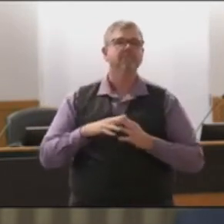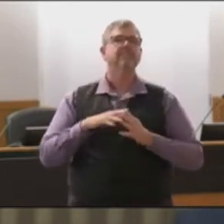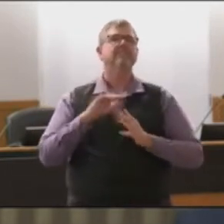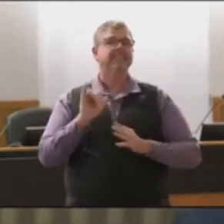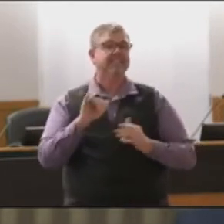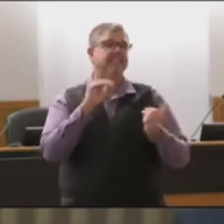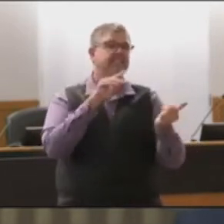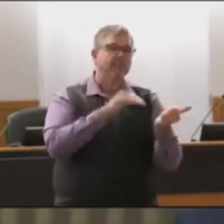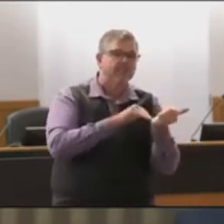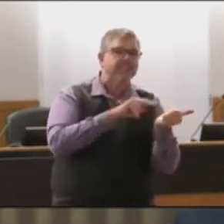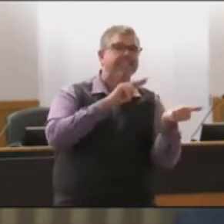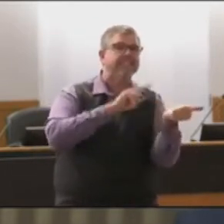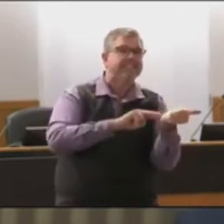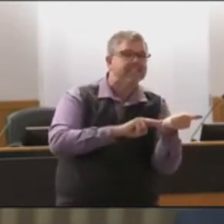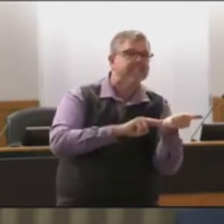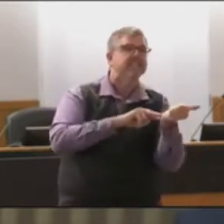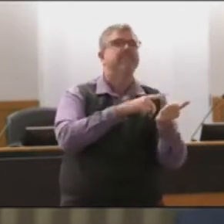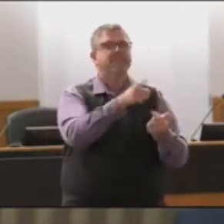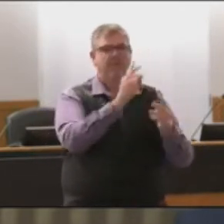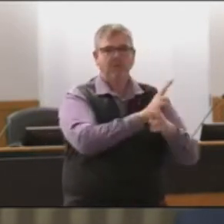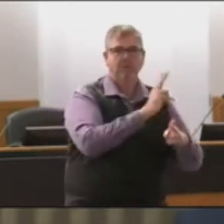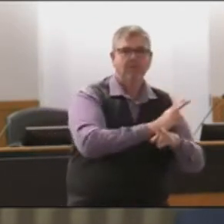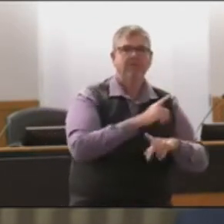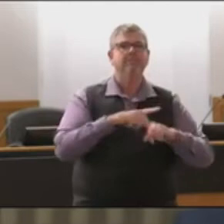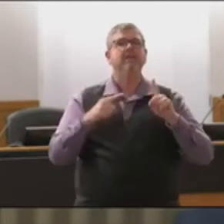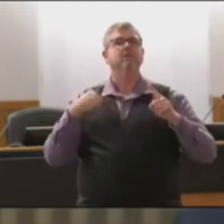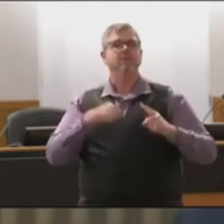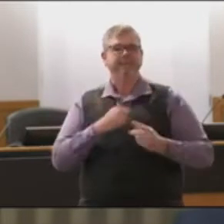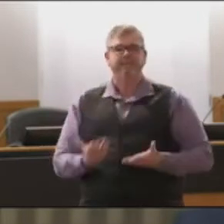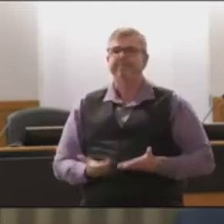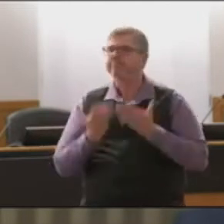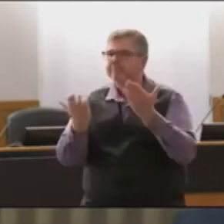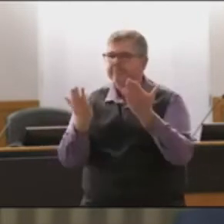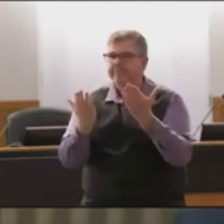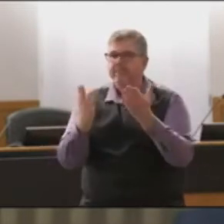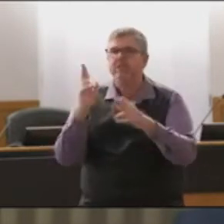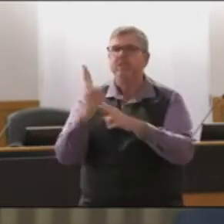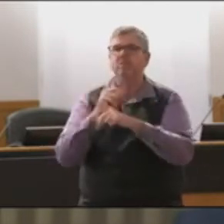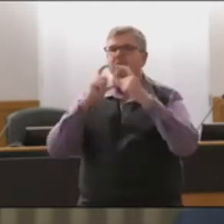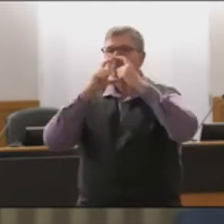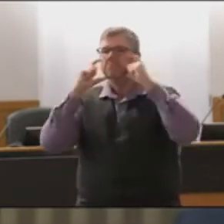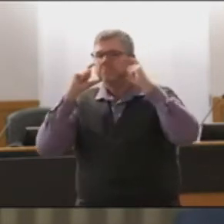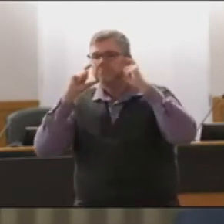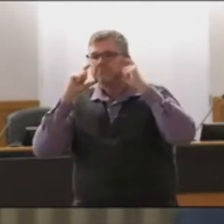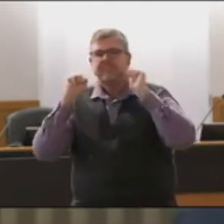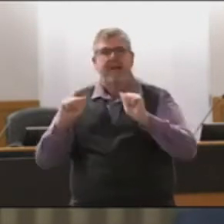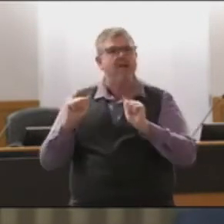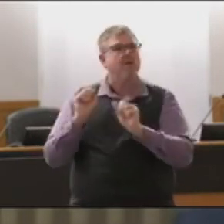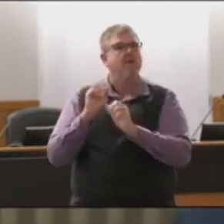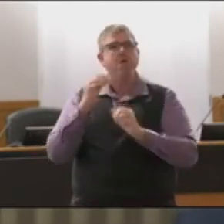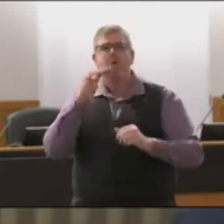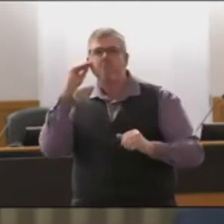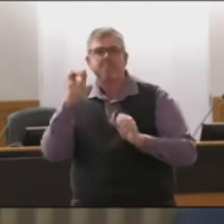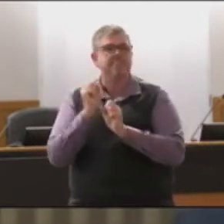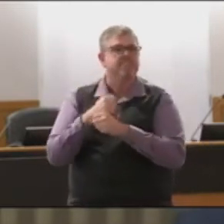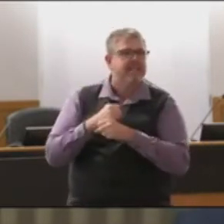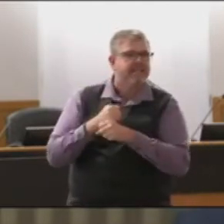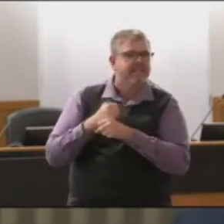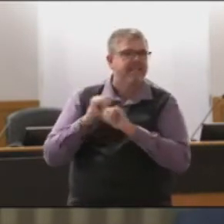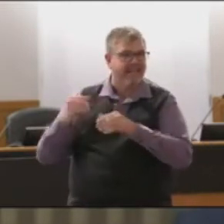use other types of face coverings using homemade materials. This face covering was made by a